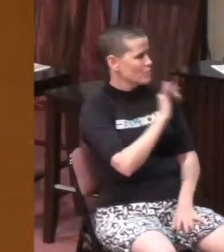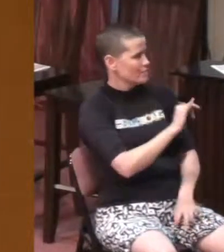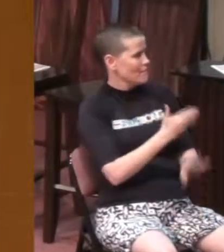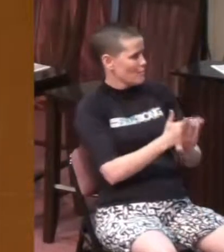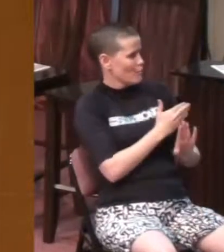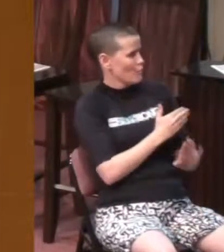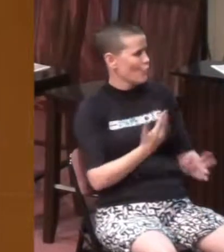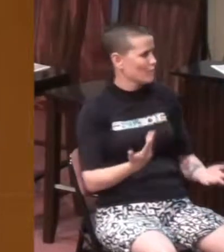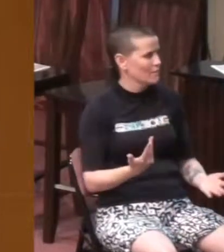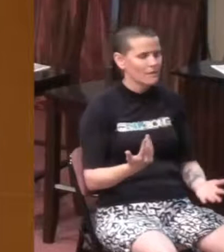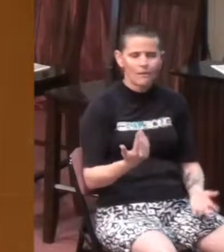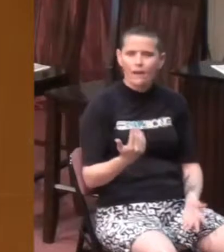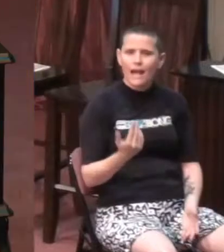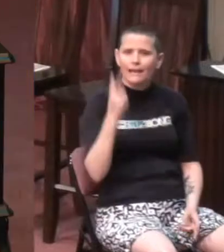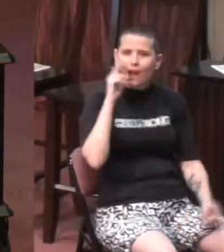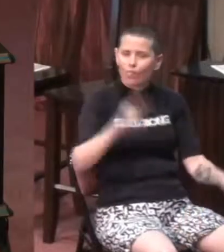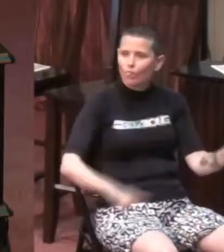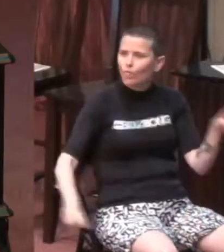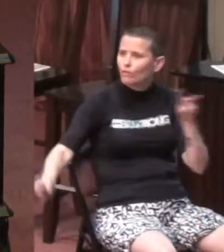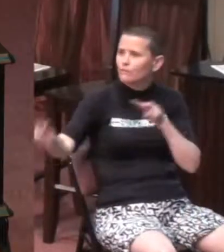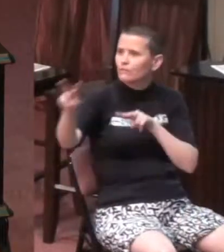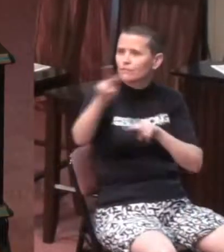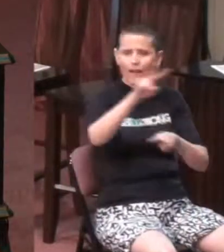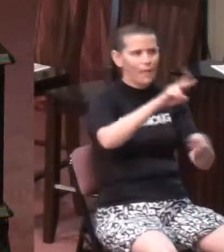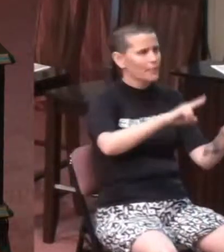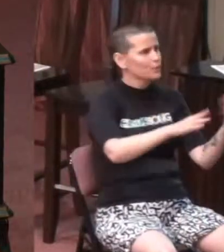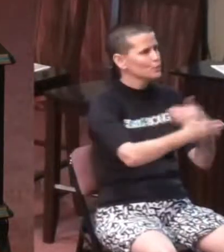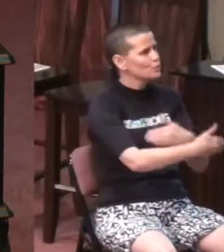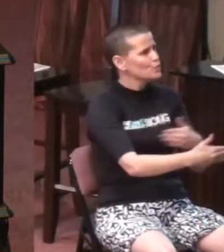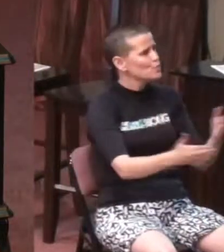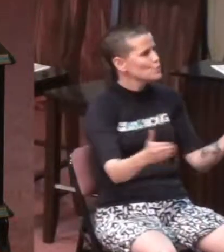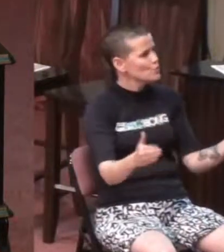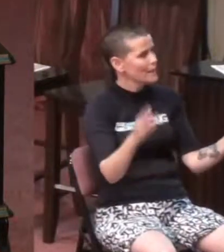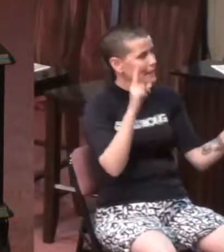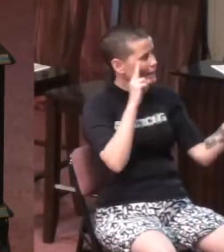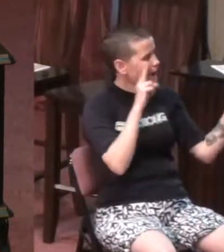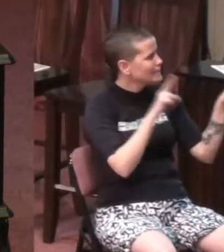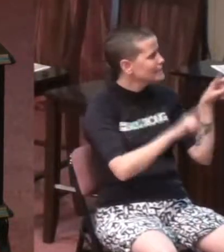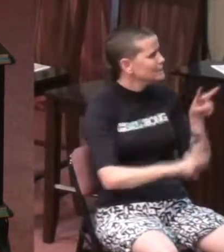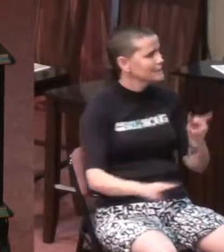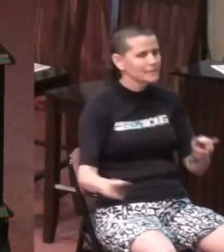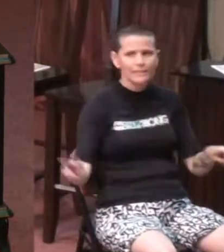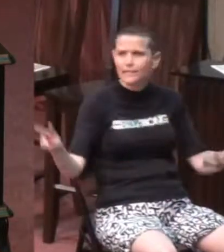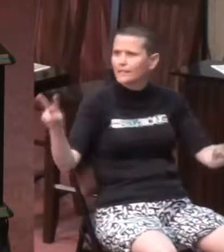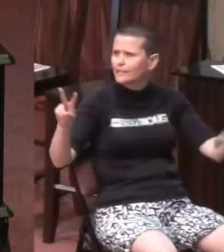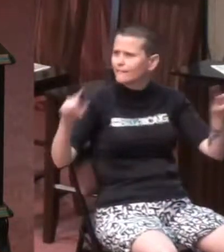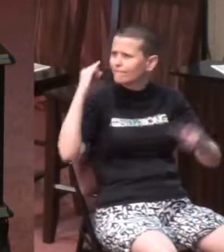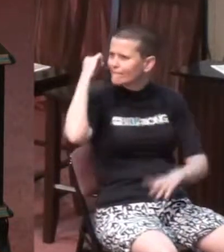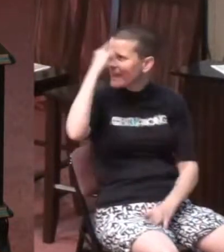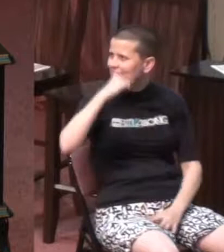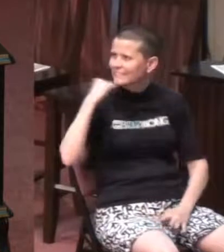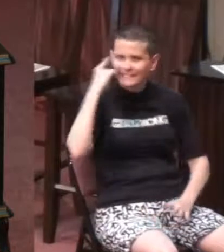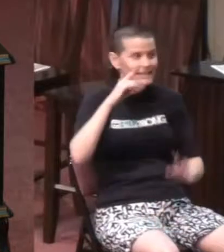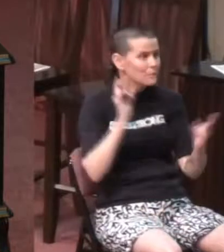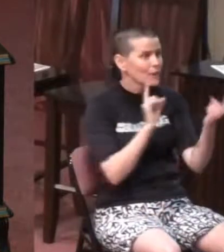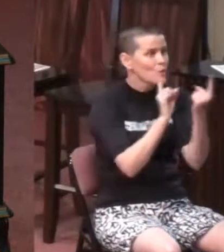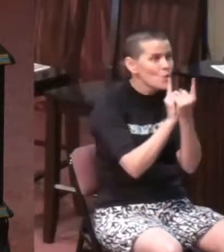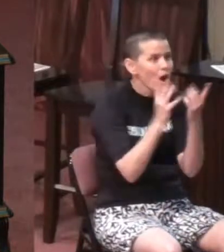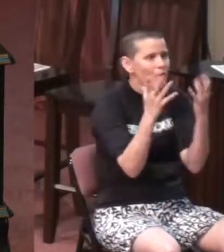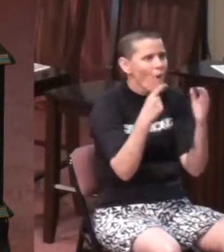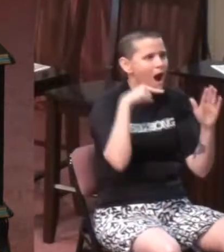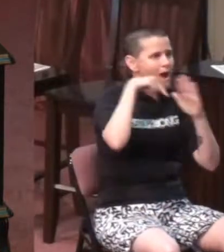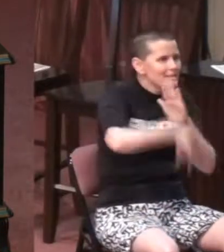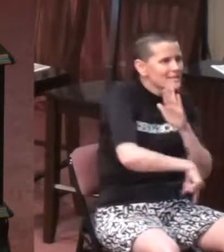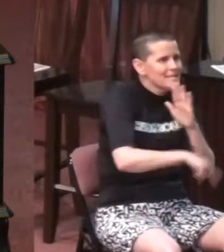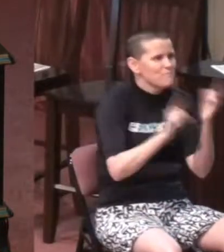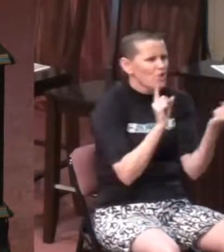And I look around this room and I see so many lovely people, even people I want to know better, and I'm excited at